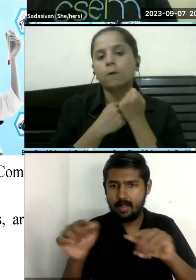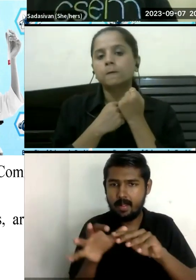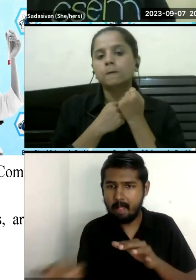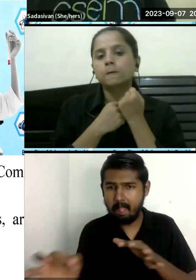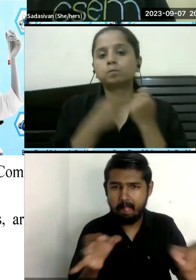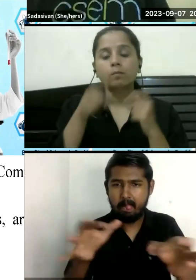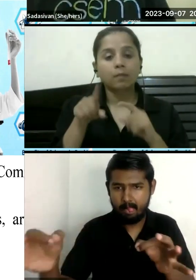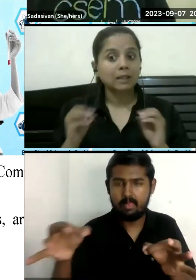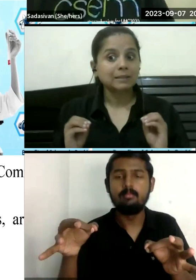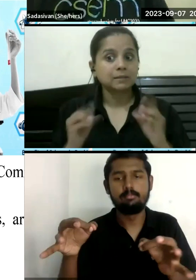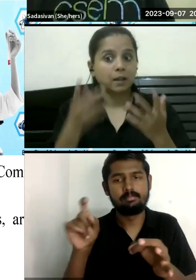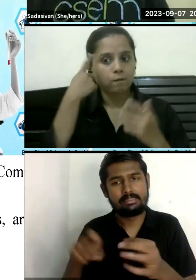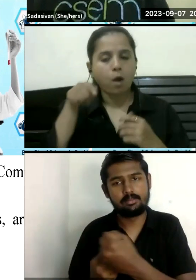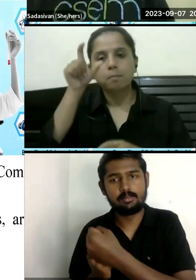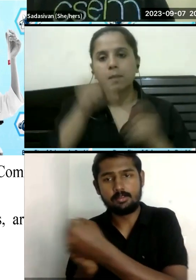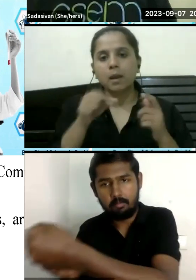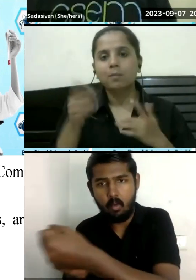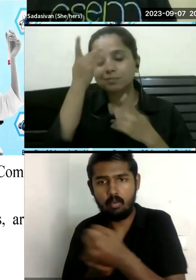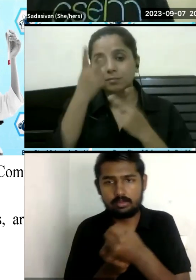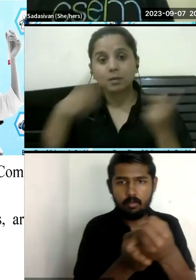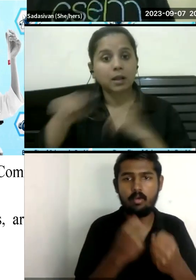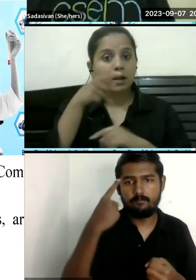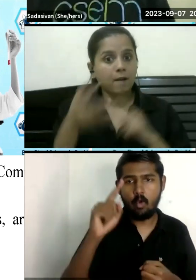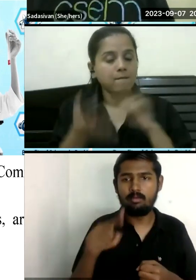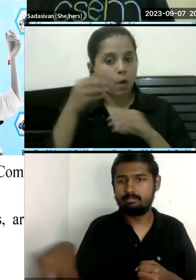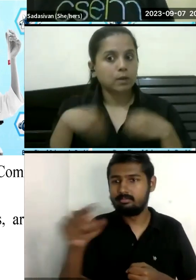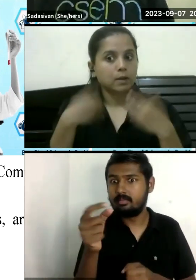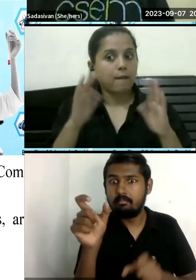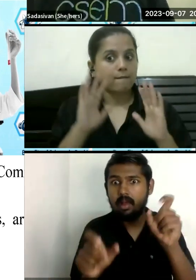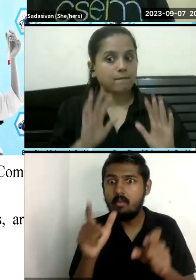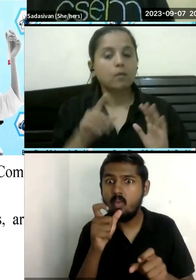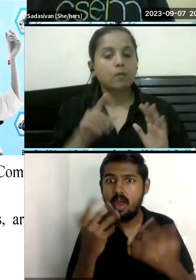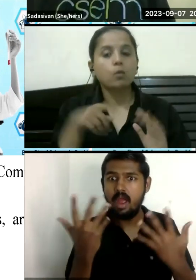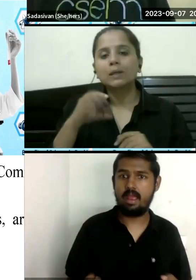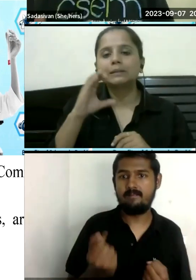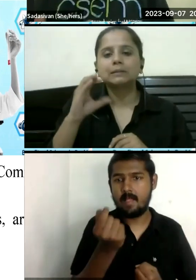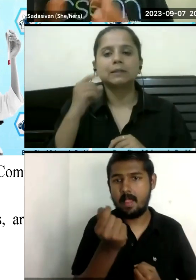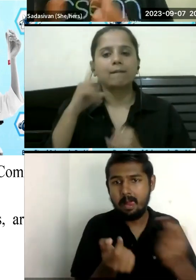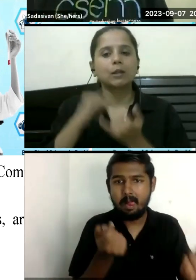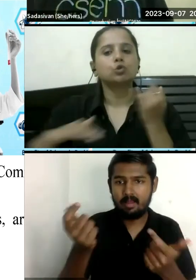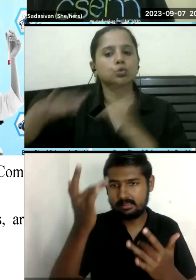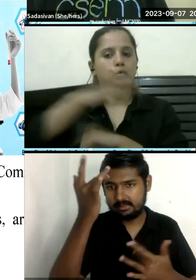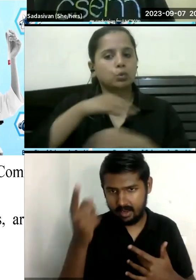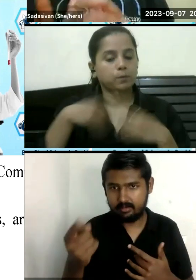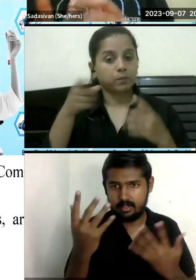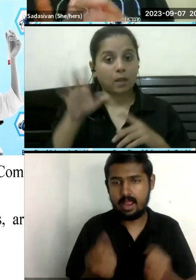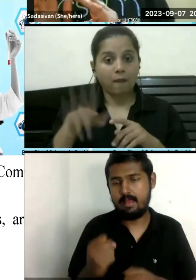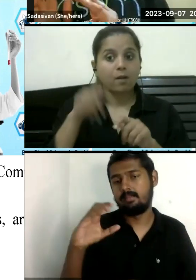initiatives for patients are being provided by the civil society. And civil society is also working